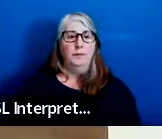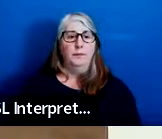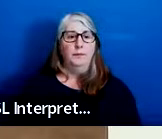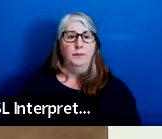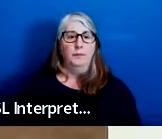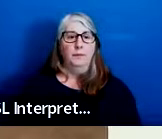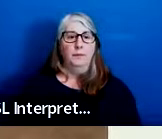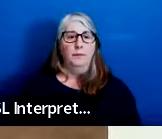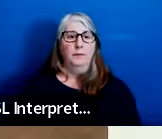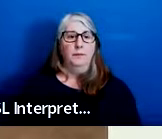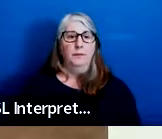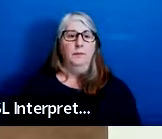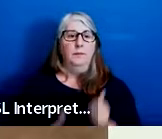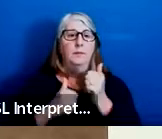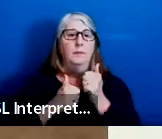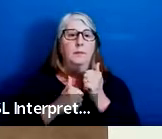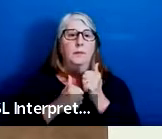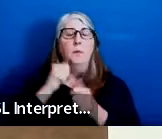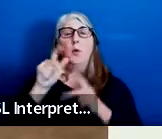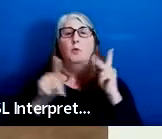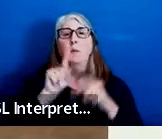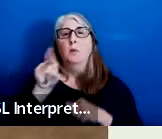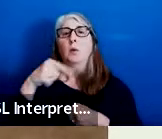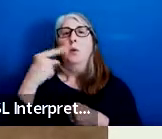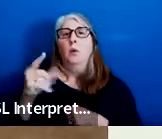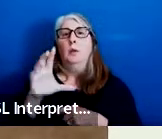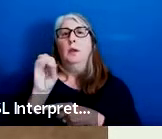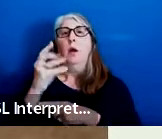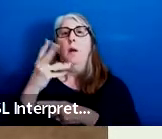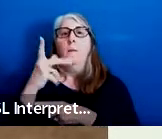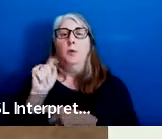So most folks only compost vegetables in their home